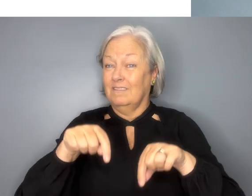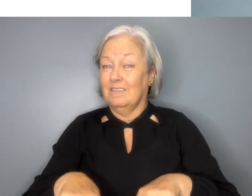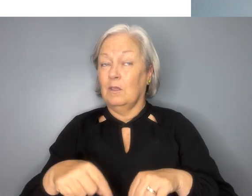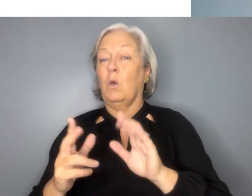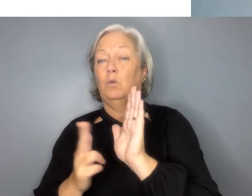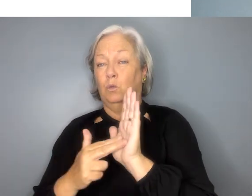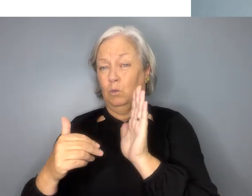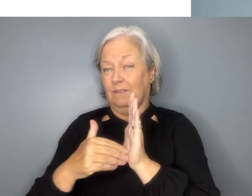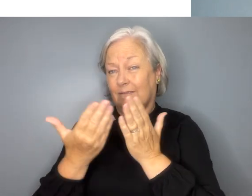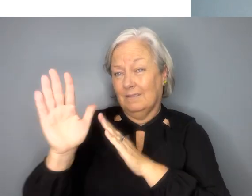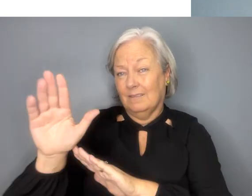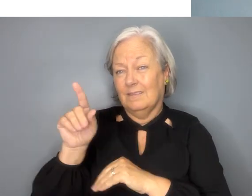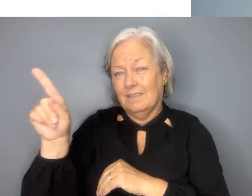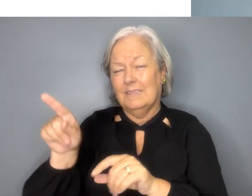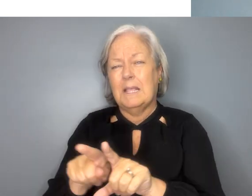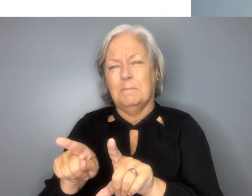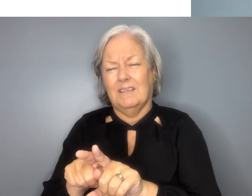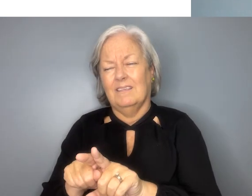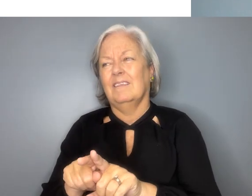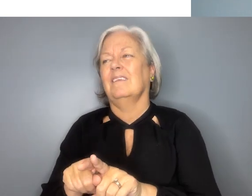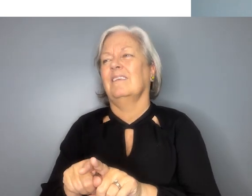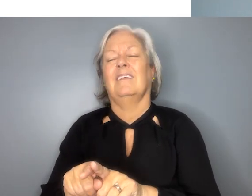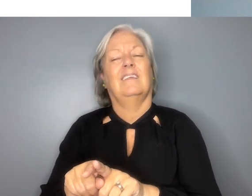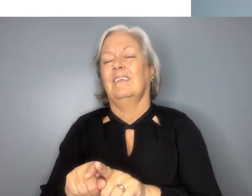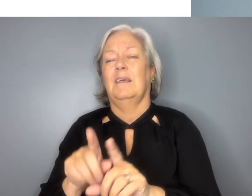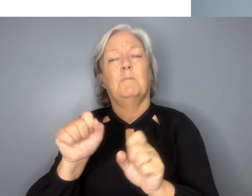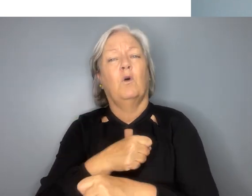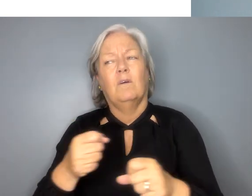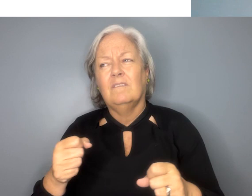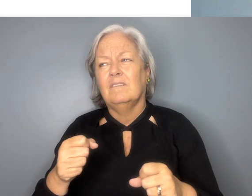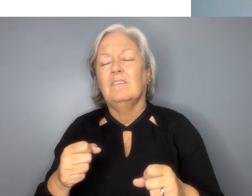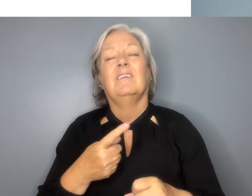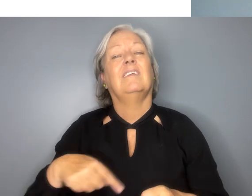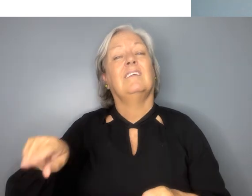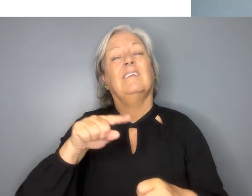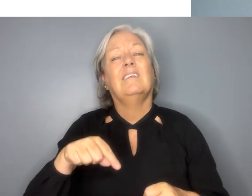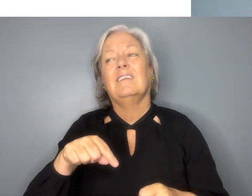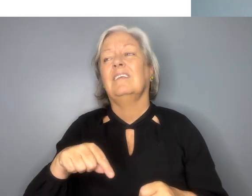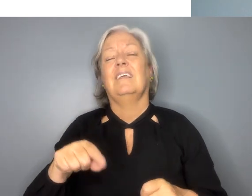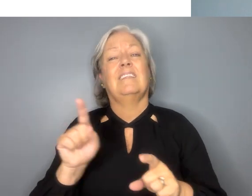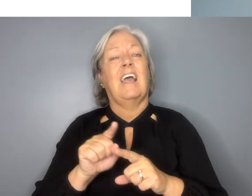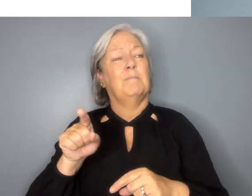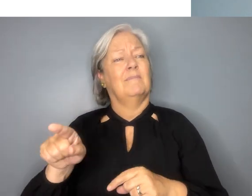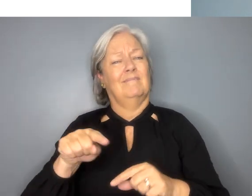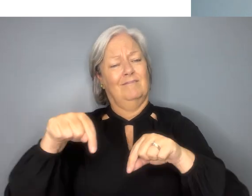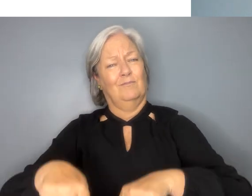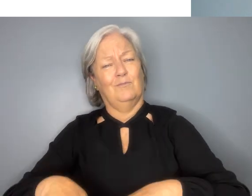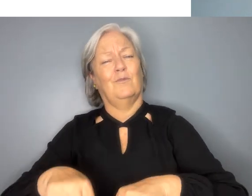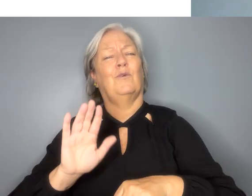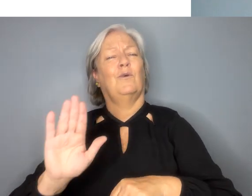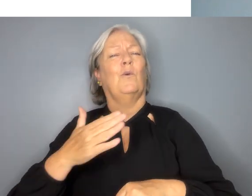including Australia and New Zealand, make it impossible for people with disabilities to become citizens if they've come into the